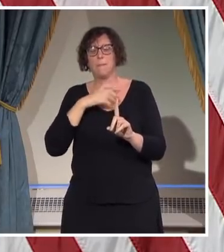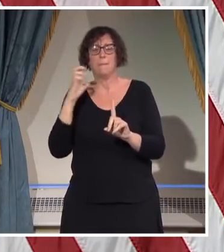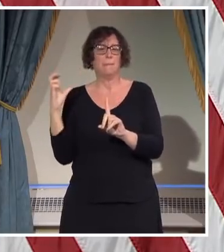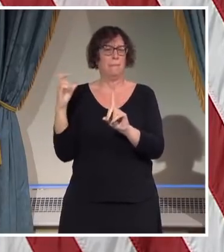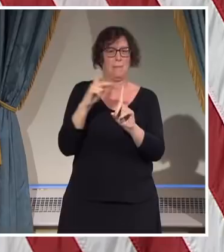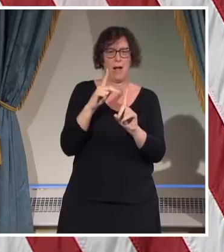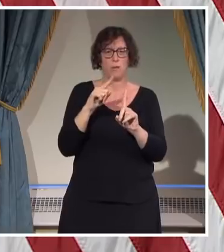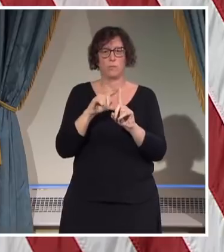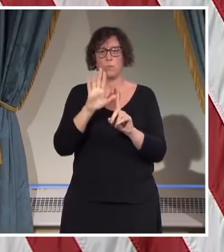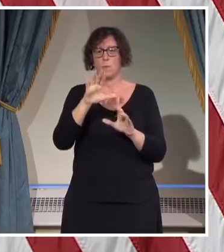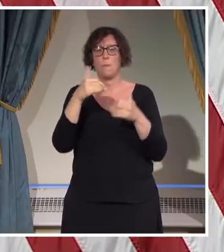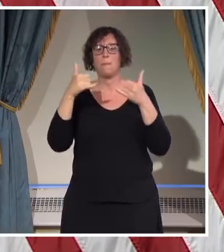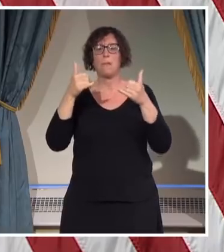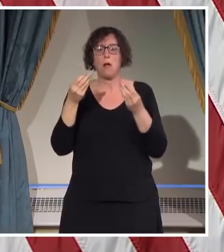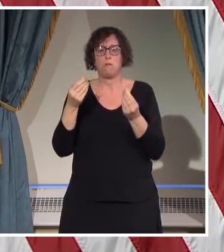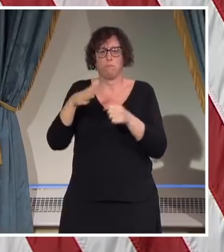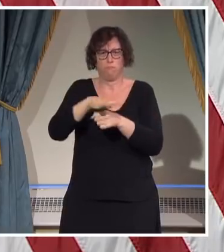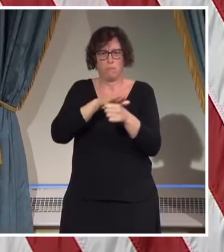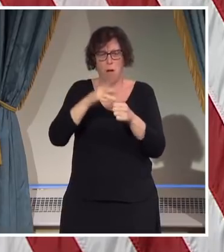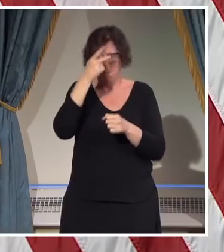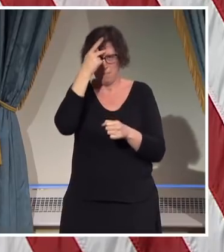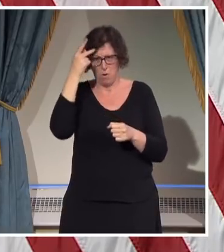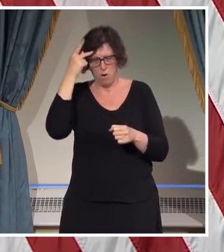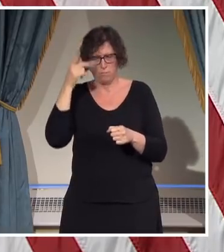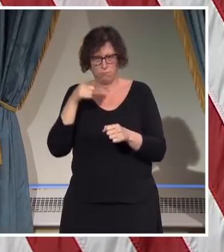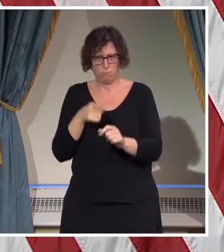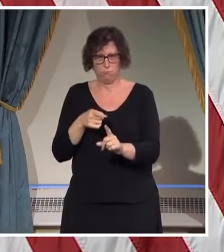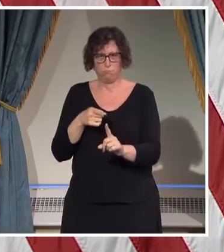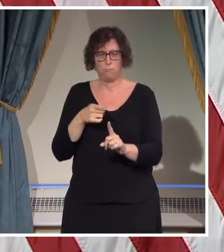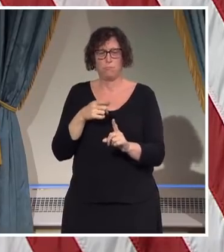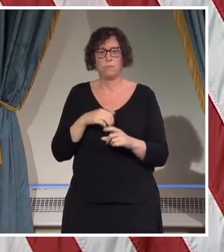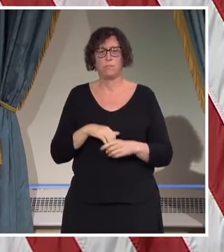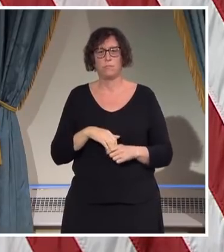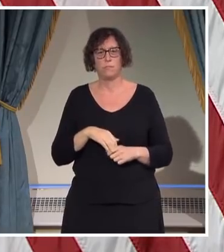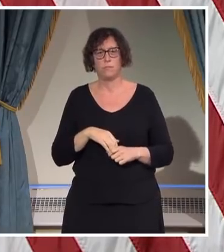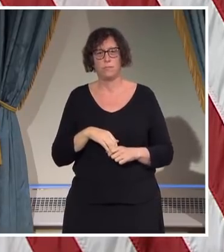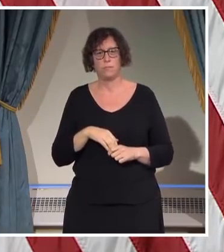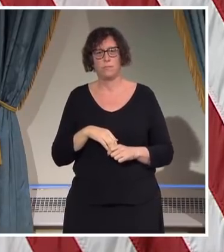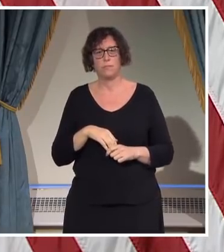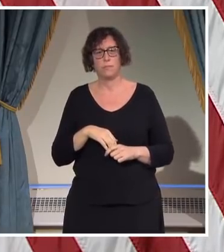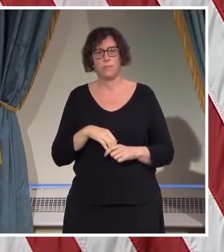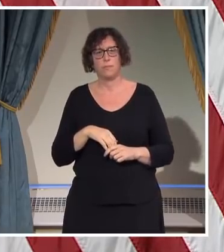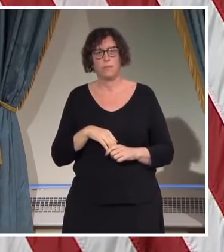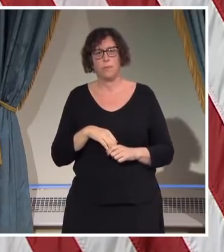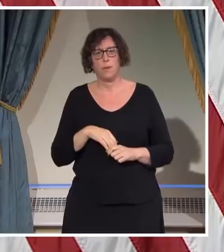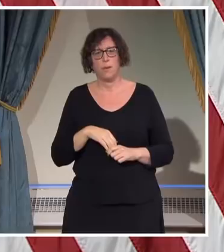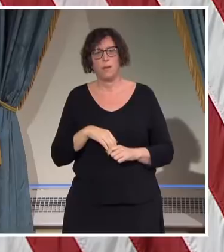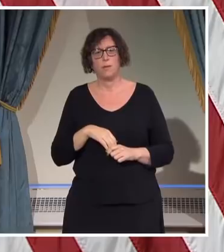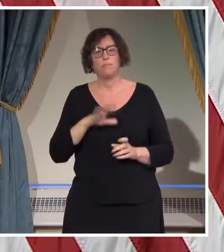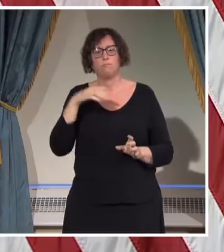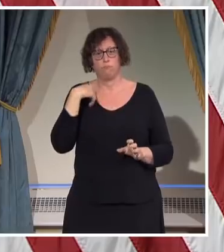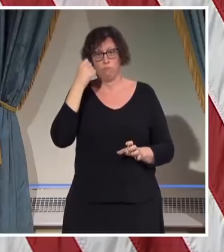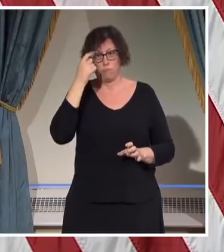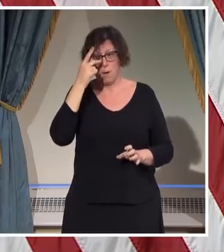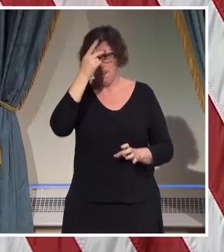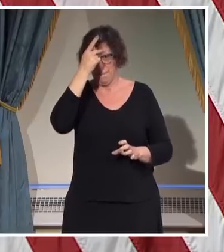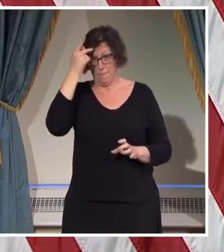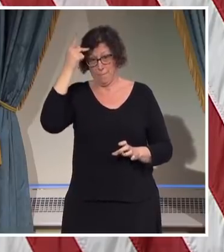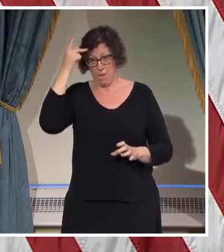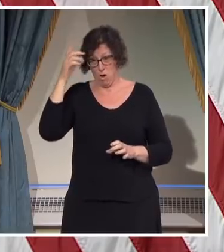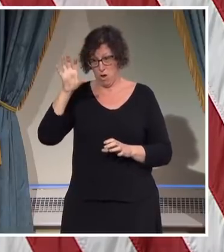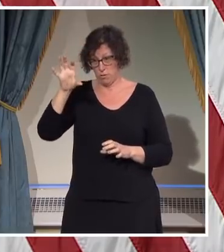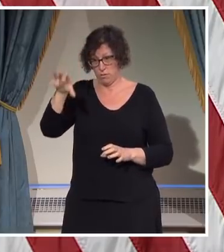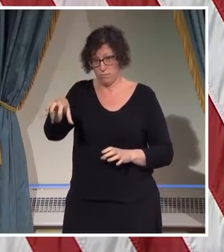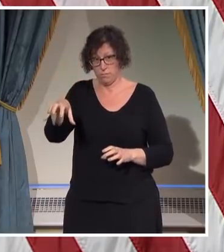the question of the parks, no, I really glad you asked it. I want to differentiate strongly the parks and the playgrounds. The area that we're